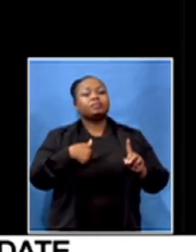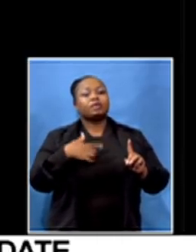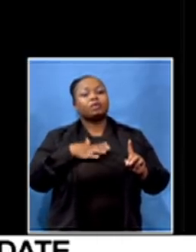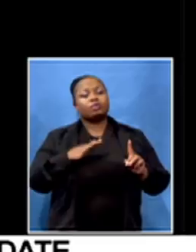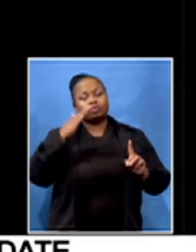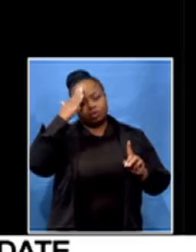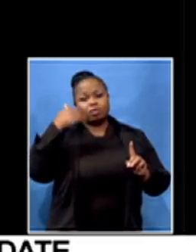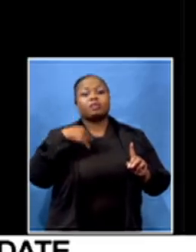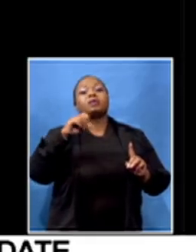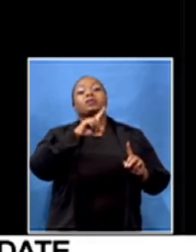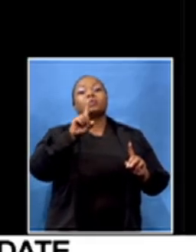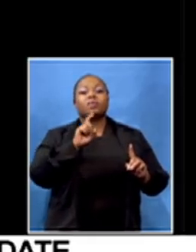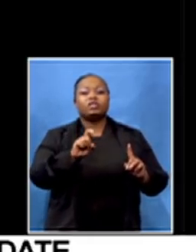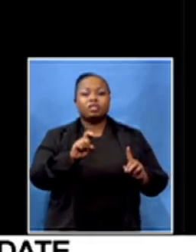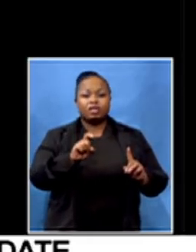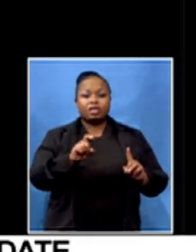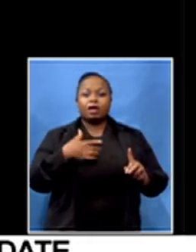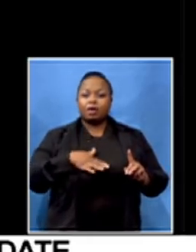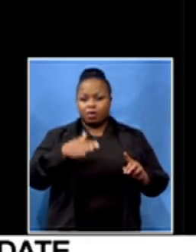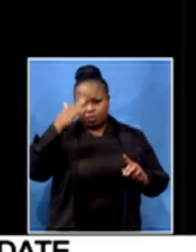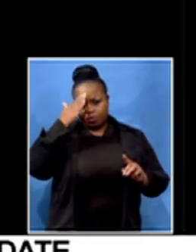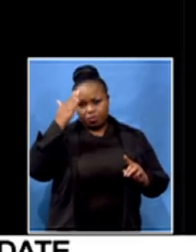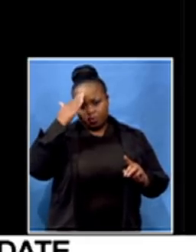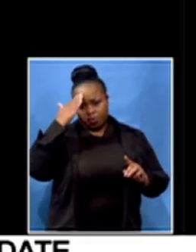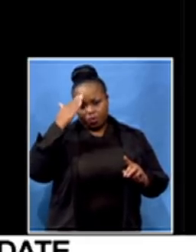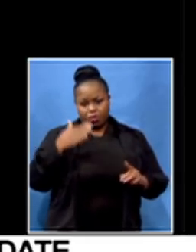my question is, how are we